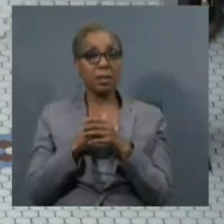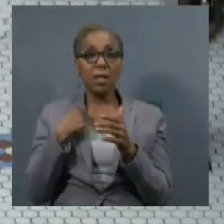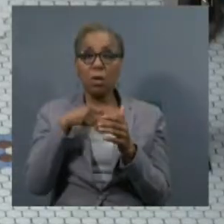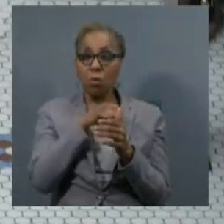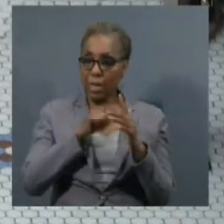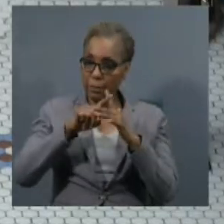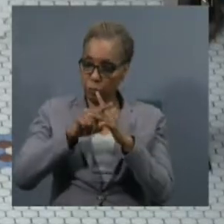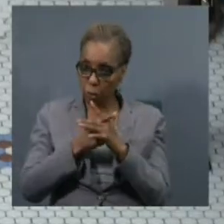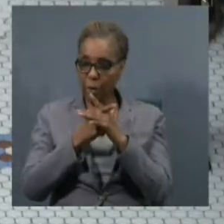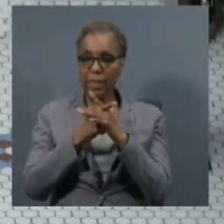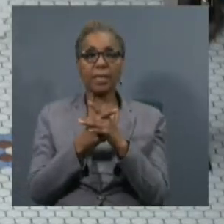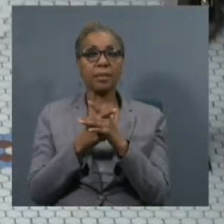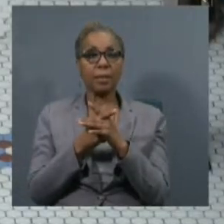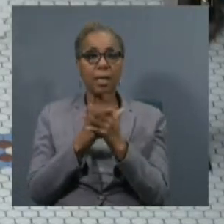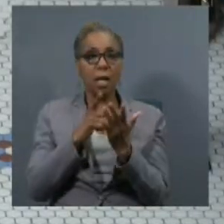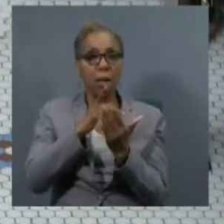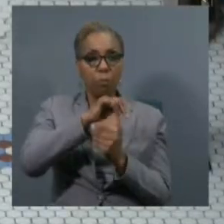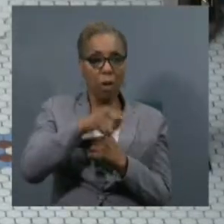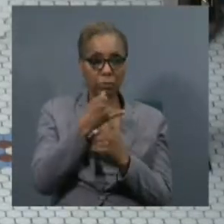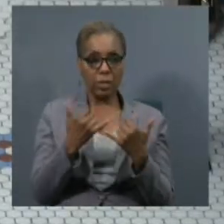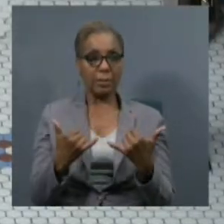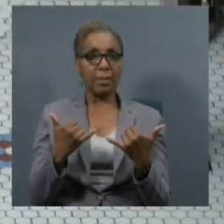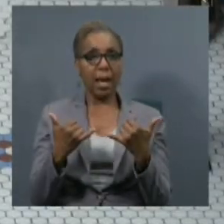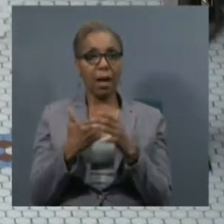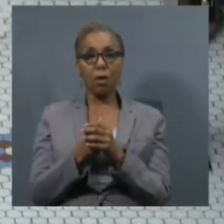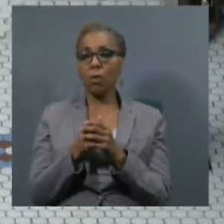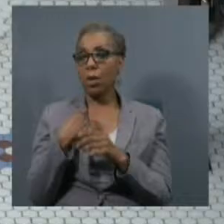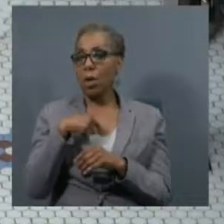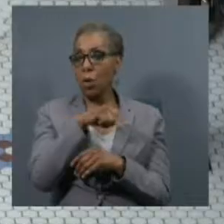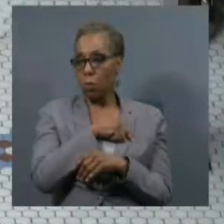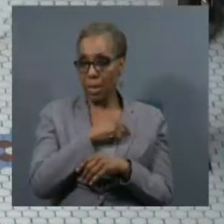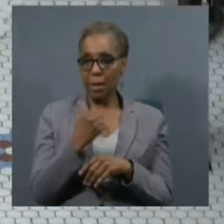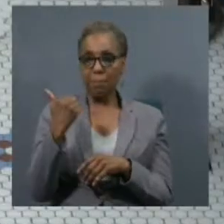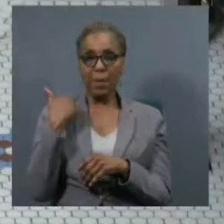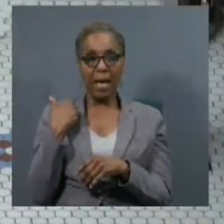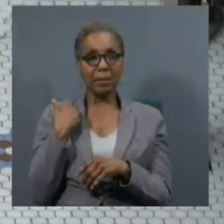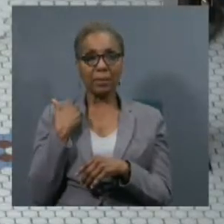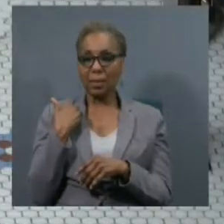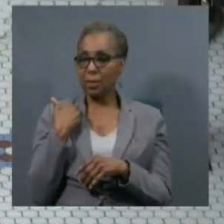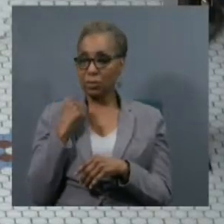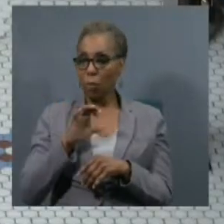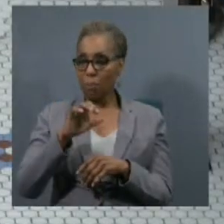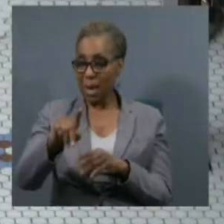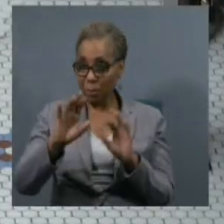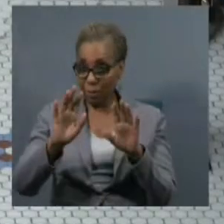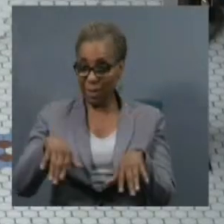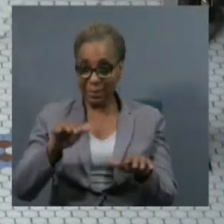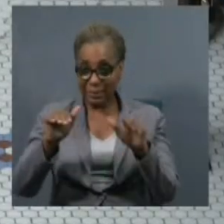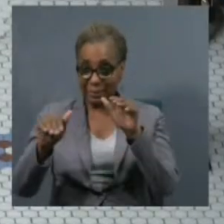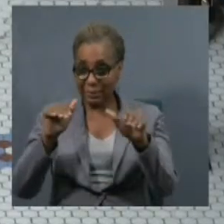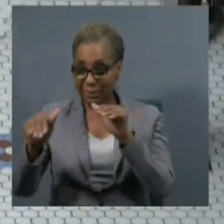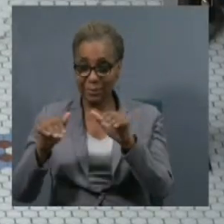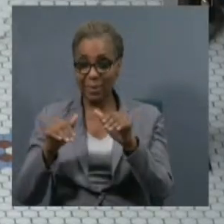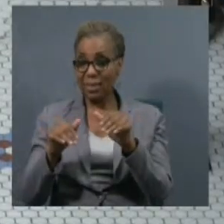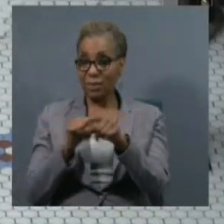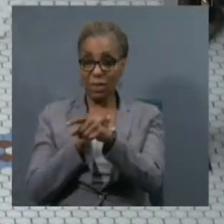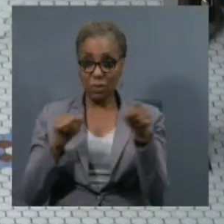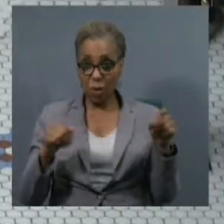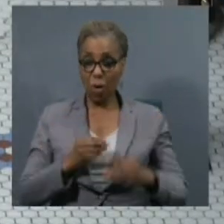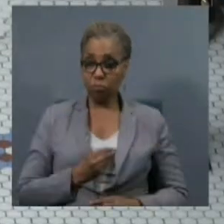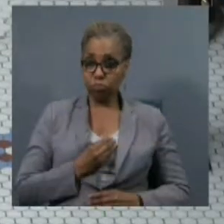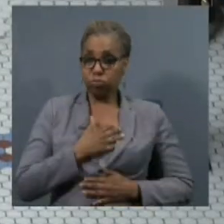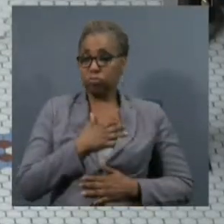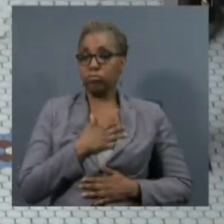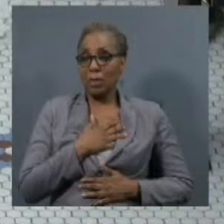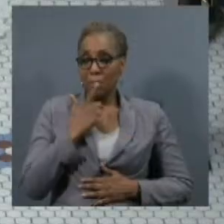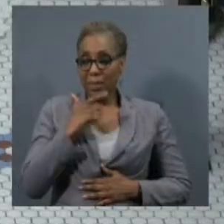starting a project now where we're going back to say, hey, have you ever been touched by any of the work that community programs has